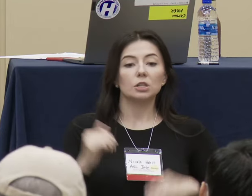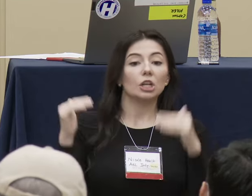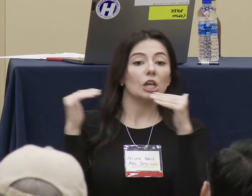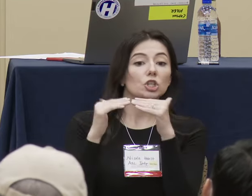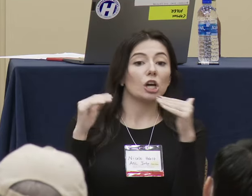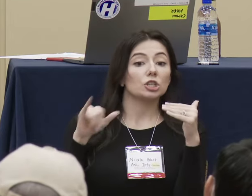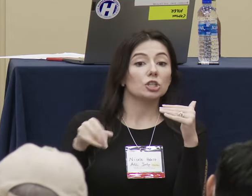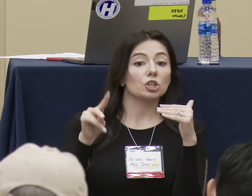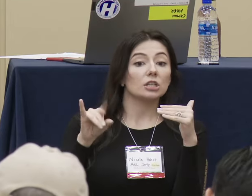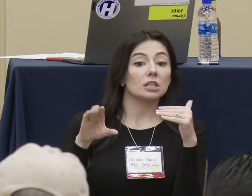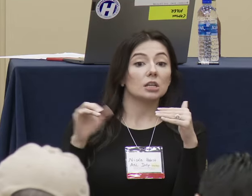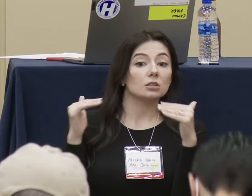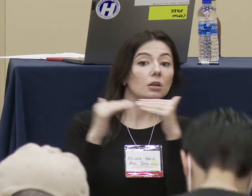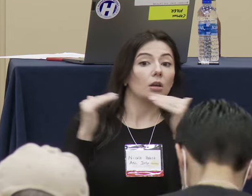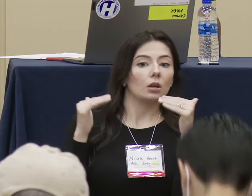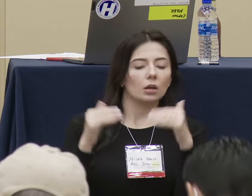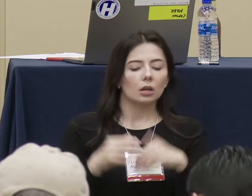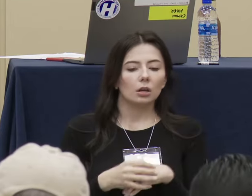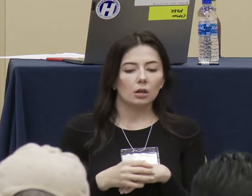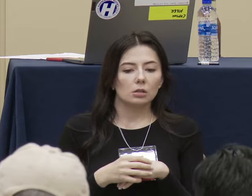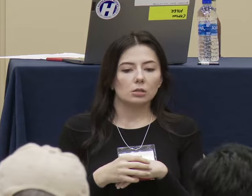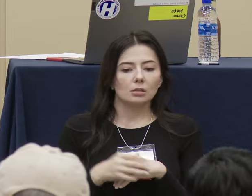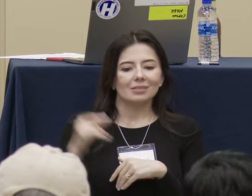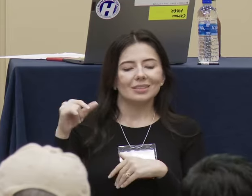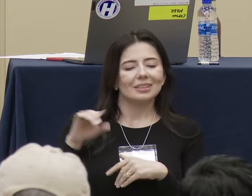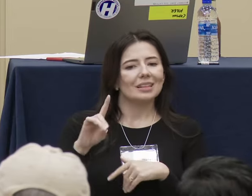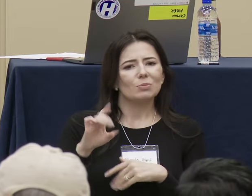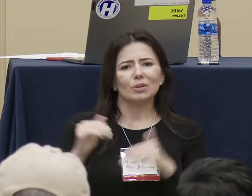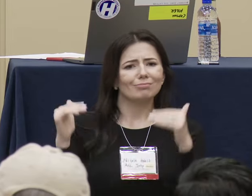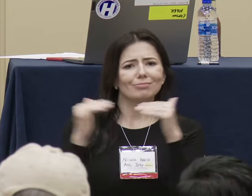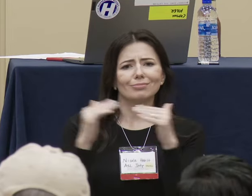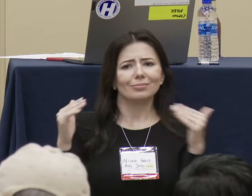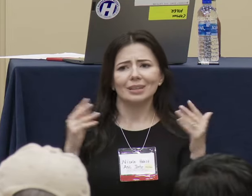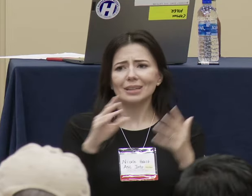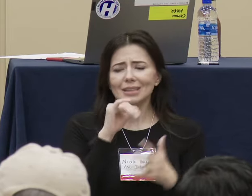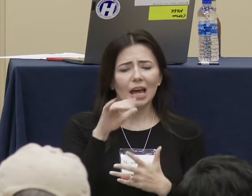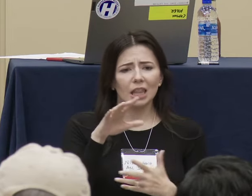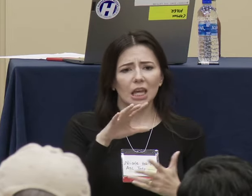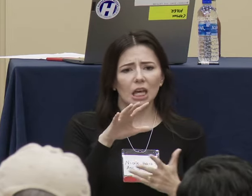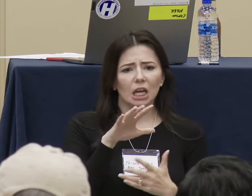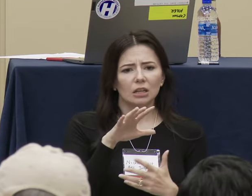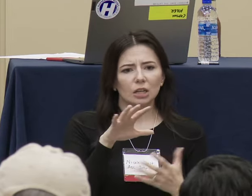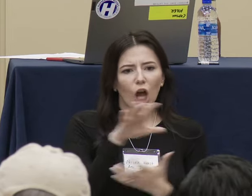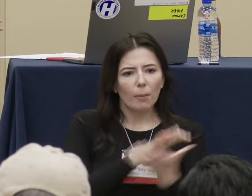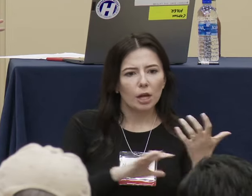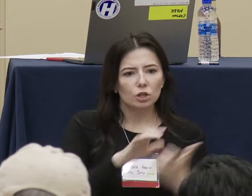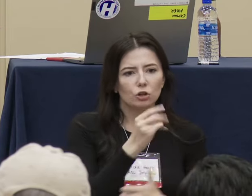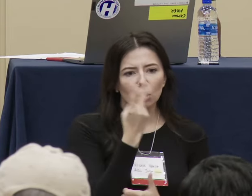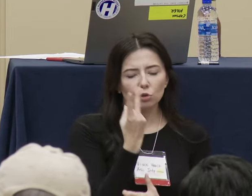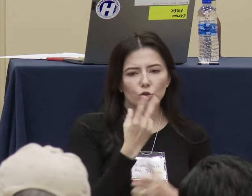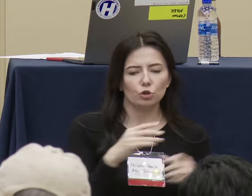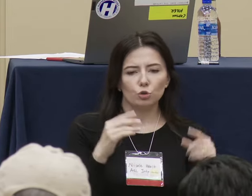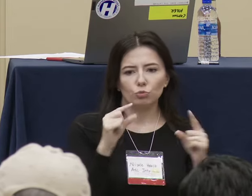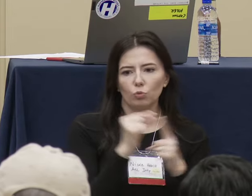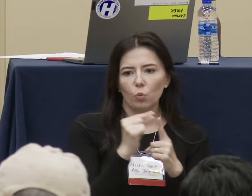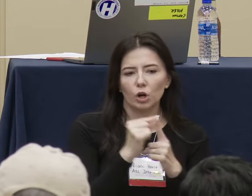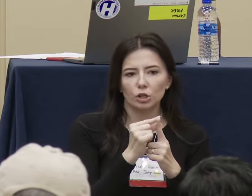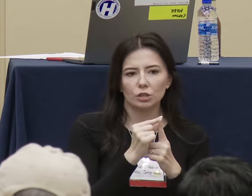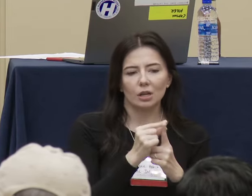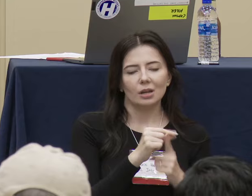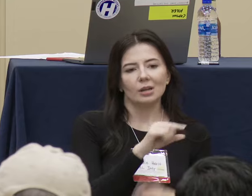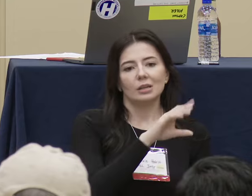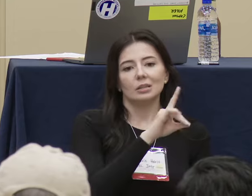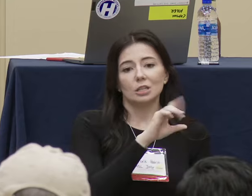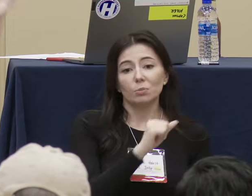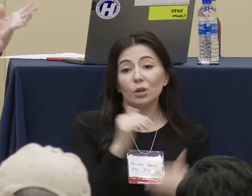justice, and disability justice is not the combination of those two words. Disability and justice. Disability justice